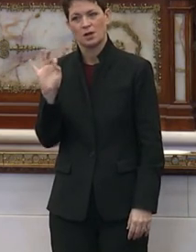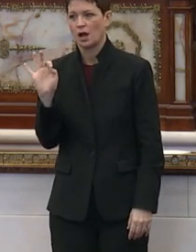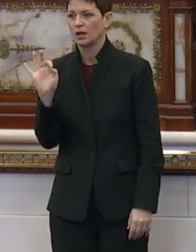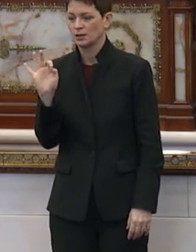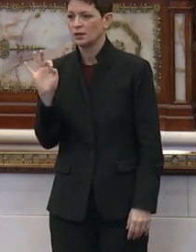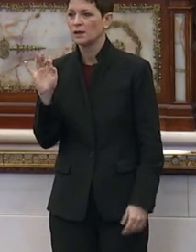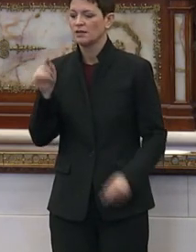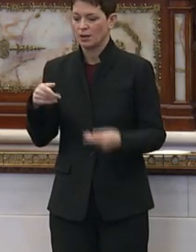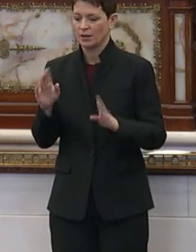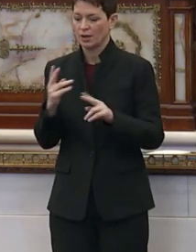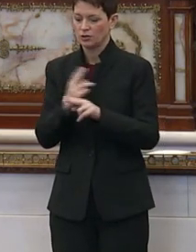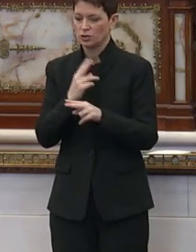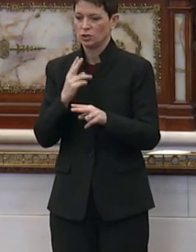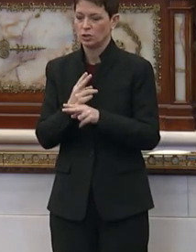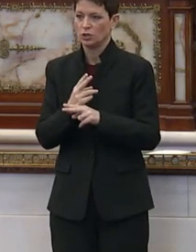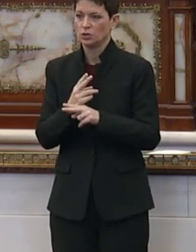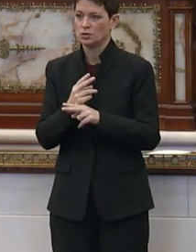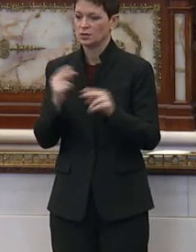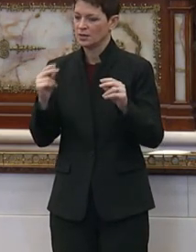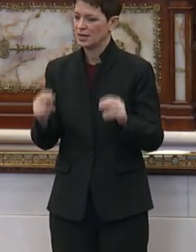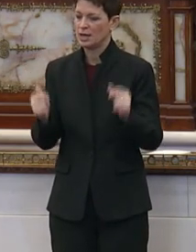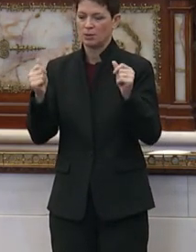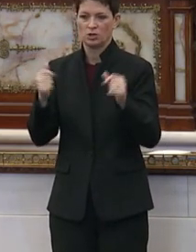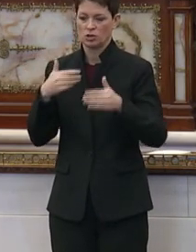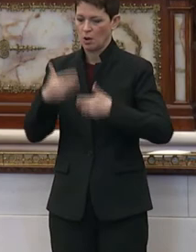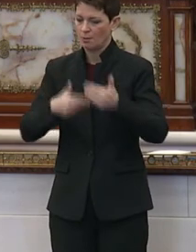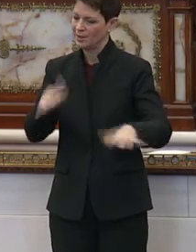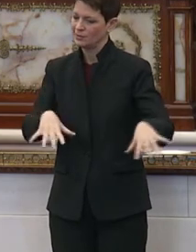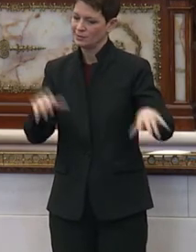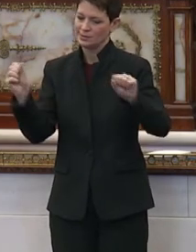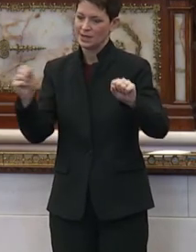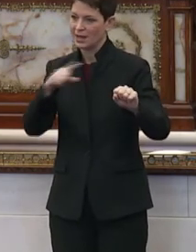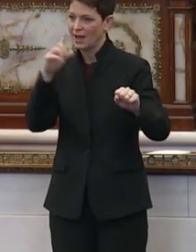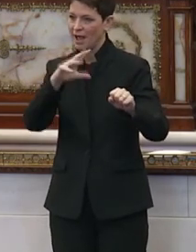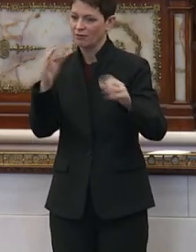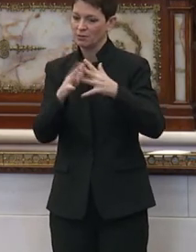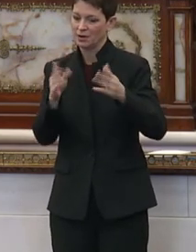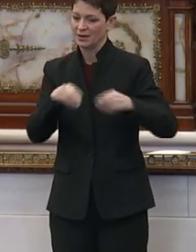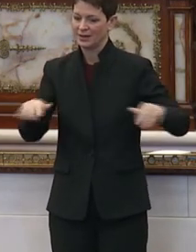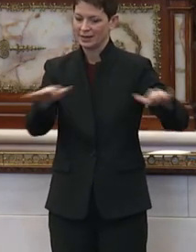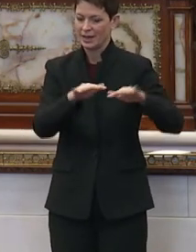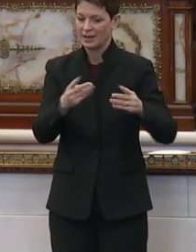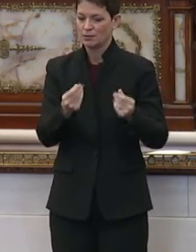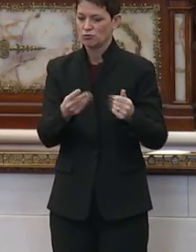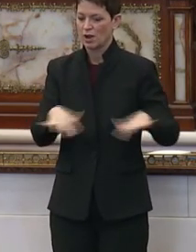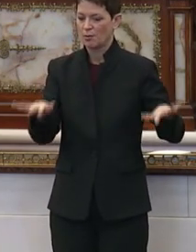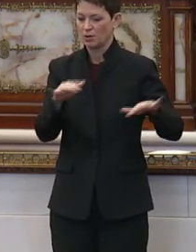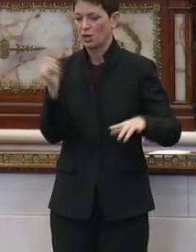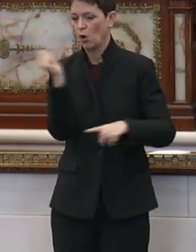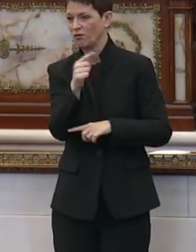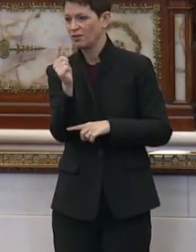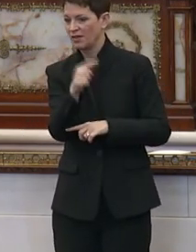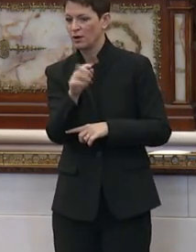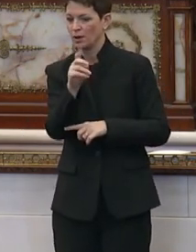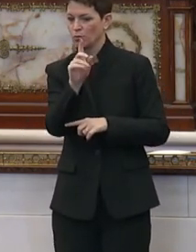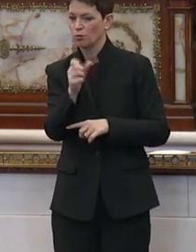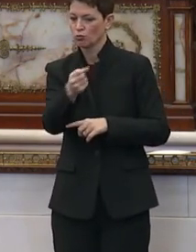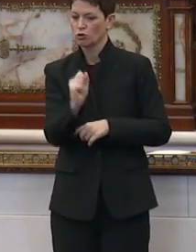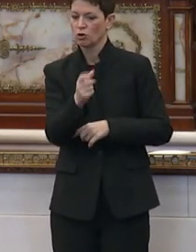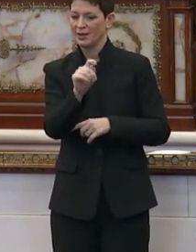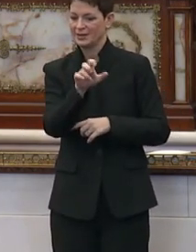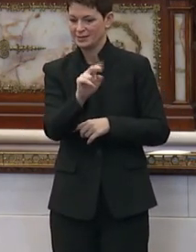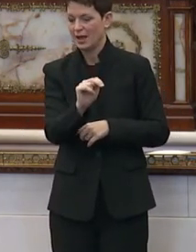150409, where they were allowed to use eminent domain to take African-American lands and properties over there in